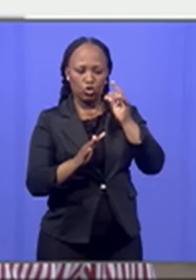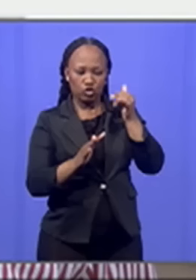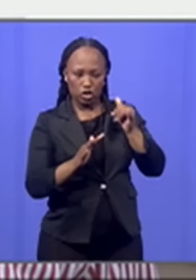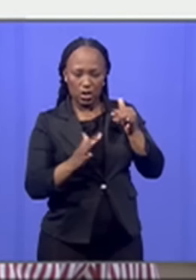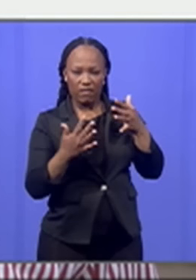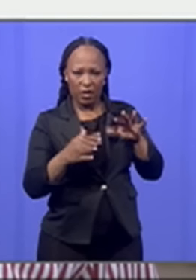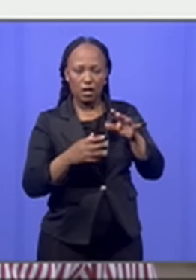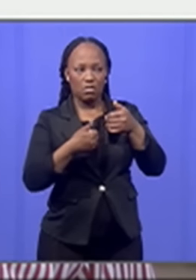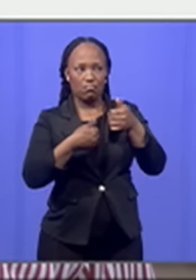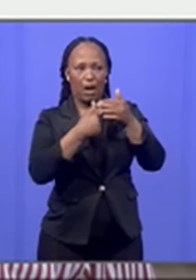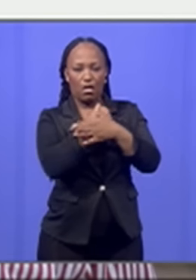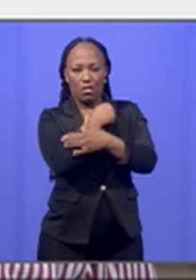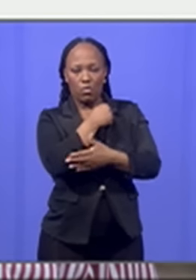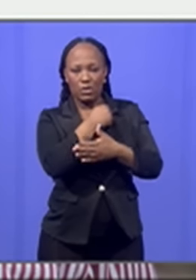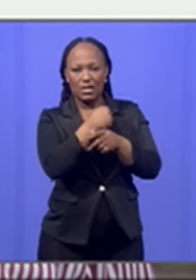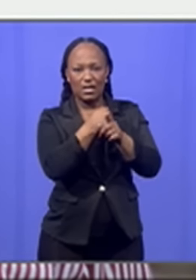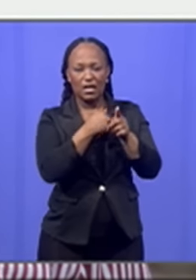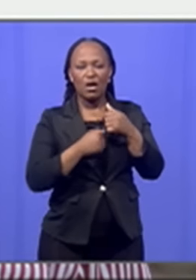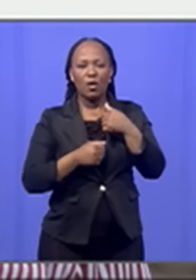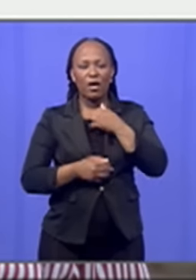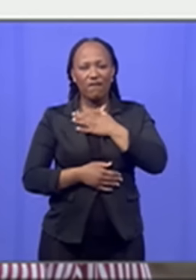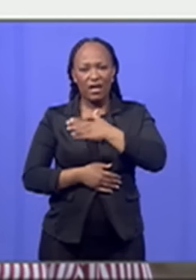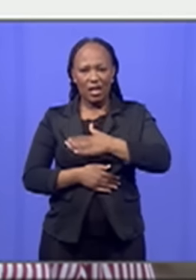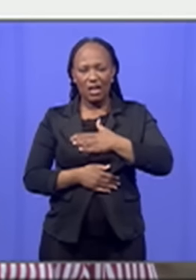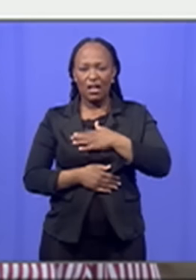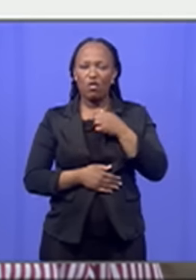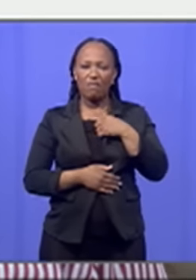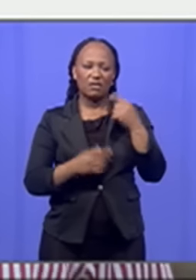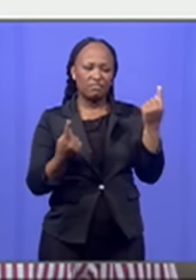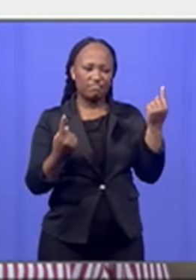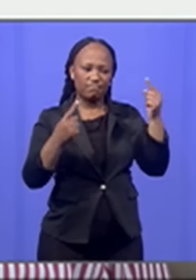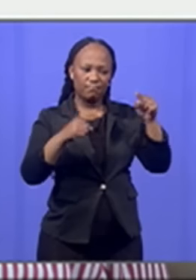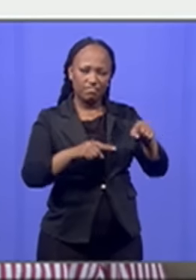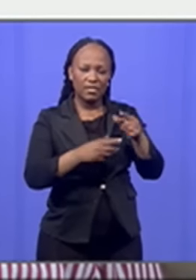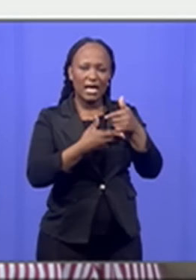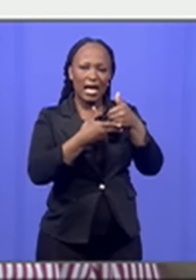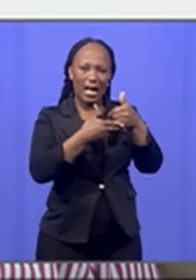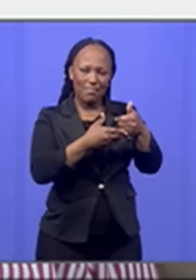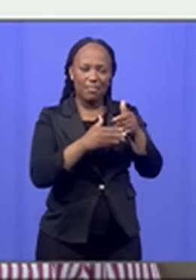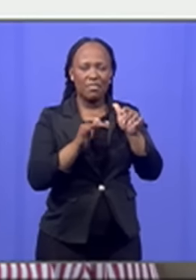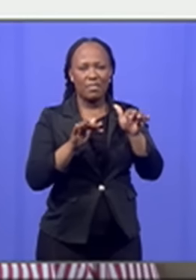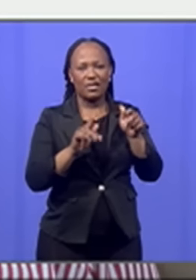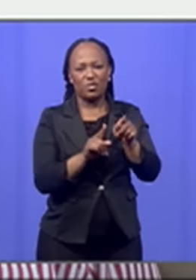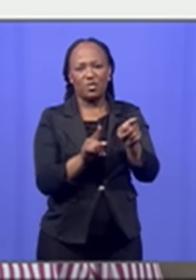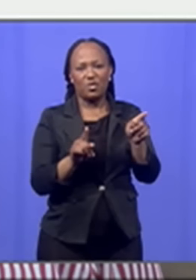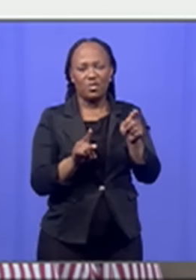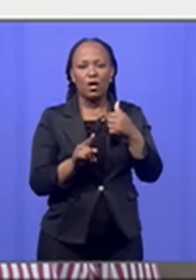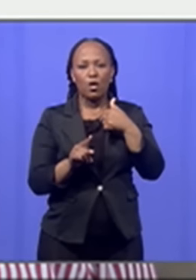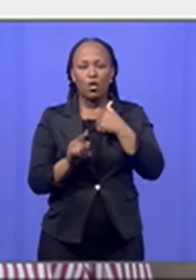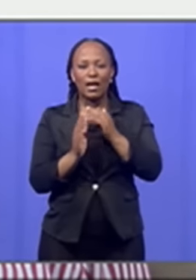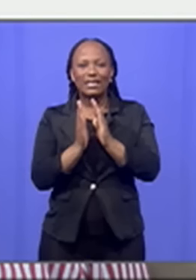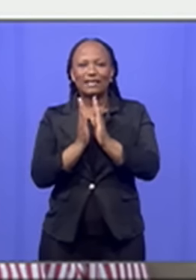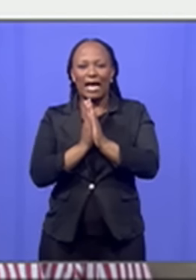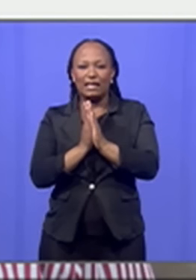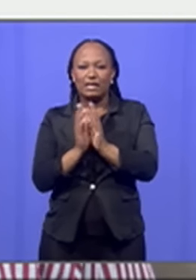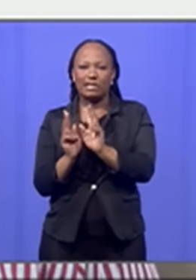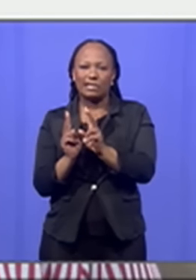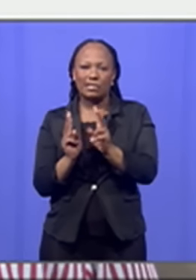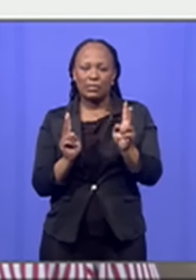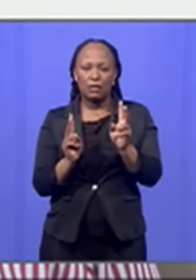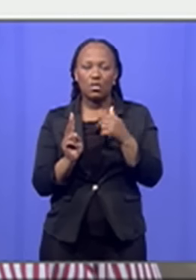bona bjale ka re bona hore o tshwanetse re tle re thushe batho o tla kwisha rena bjale ka dikereke re šoma